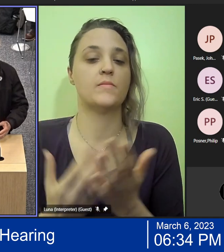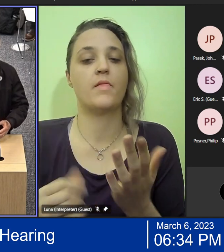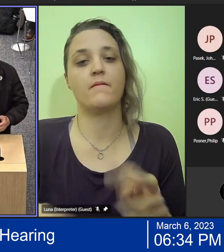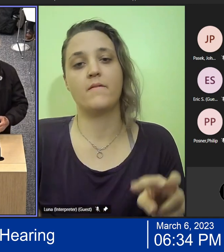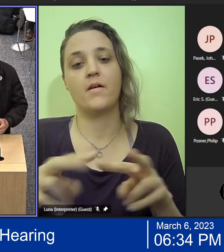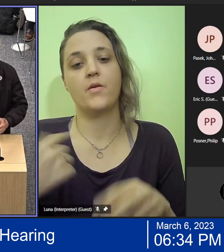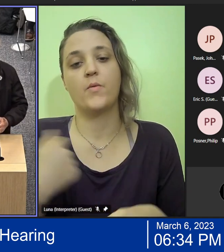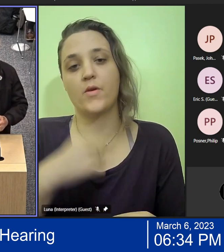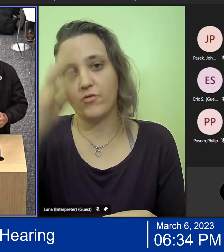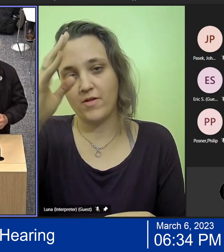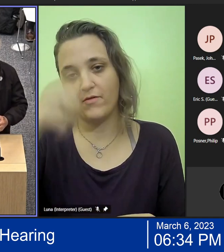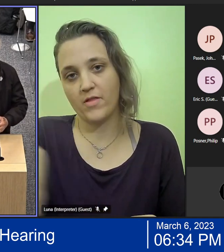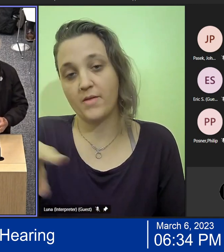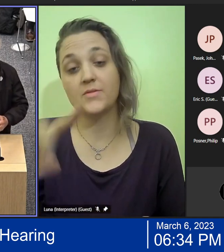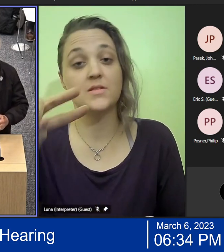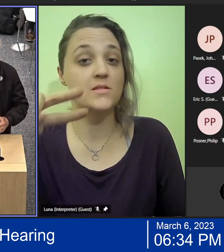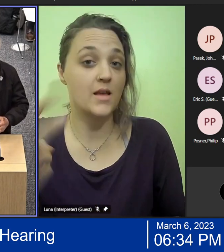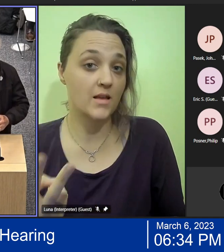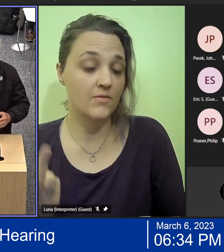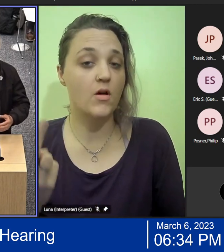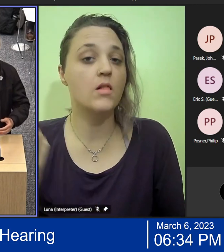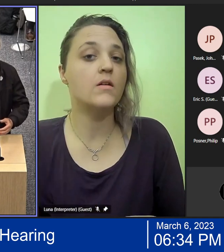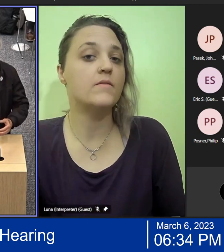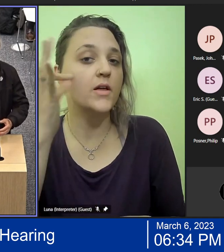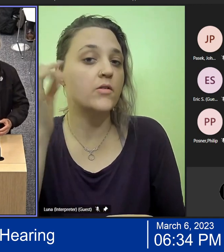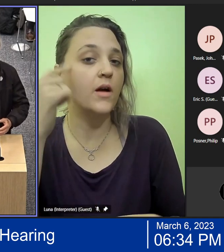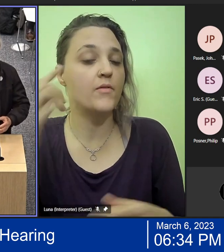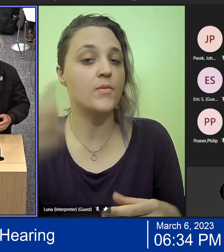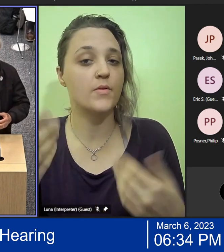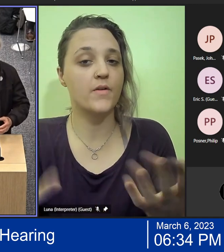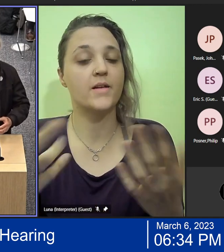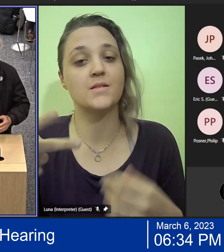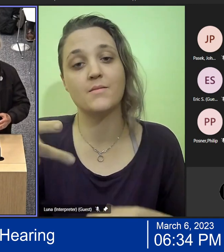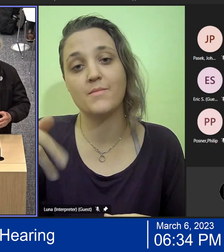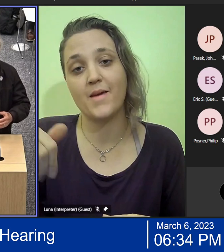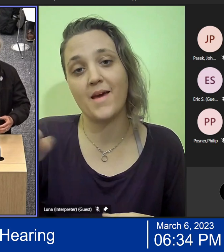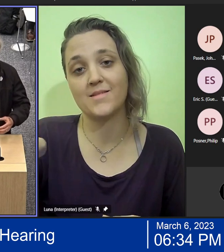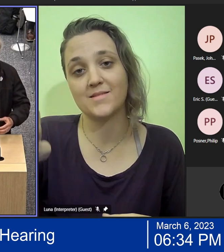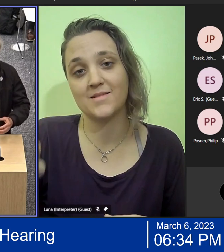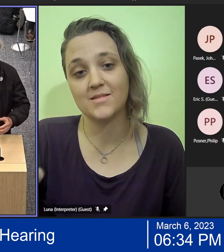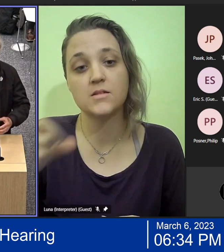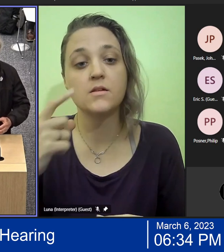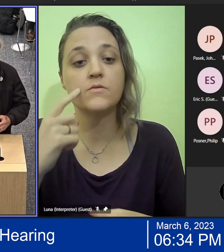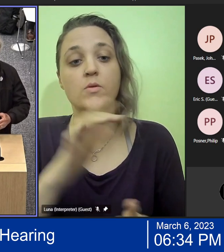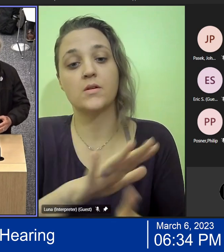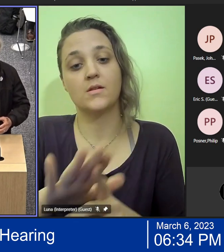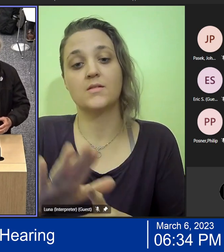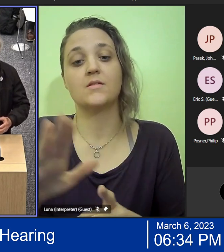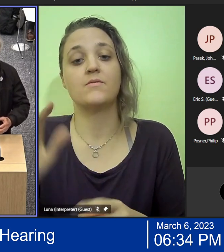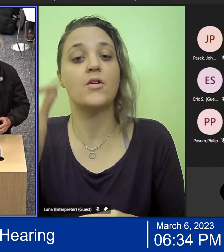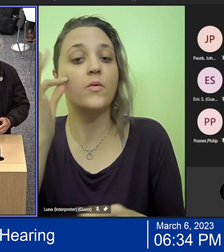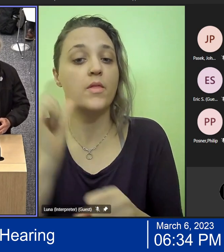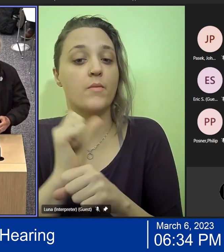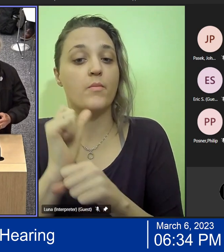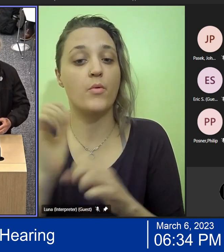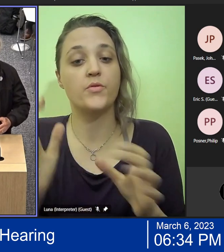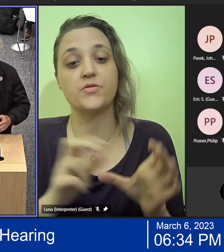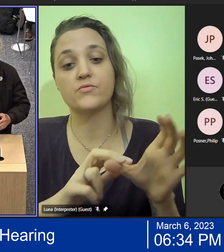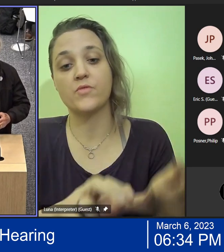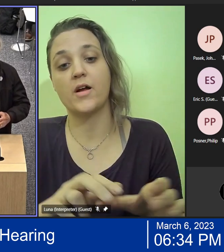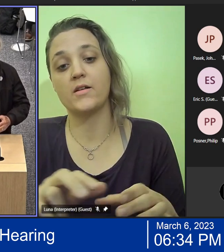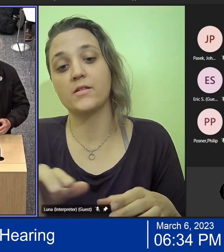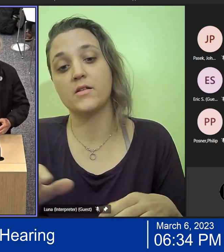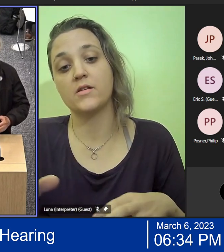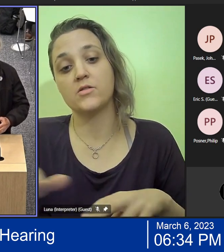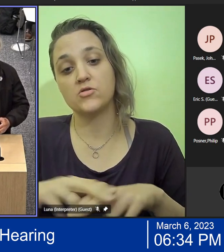and recapture some of that value we create for them. Second of all, the federal government provides passes for its